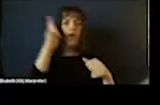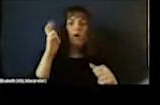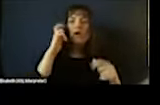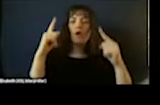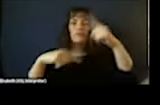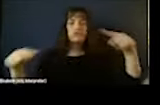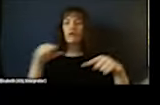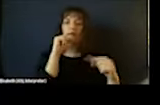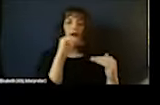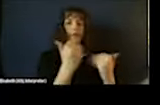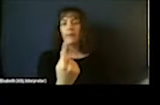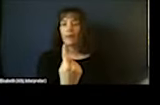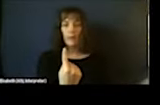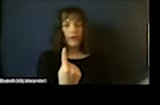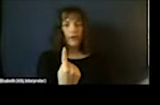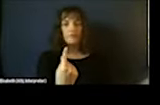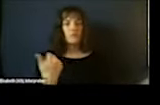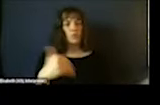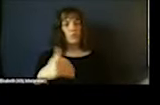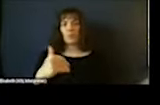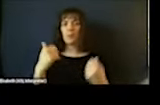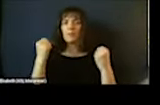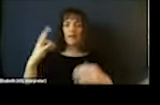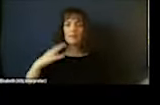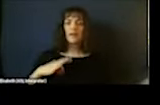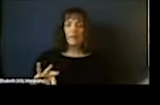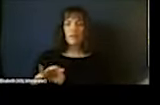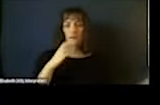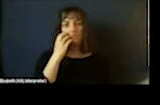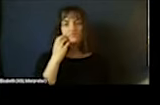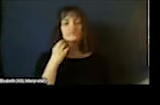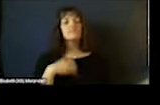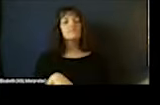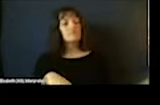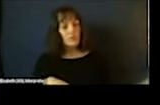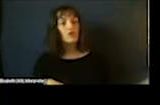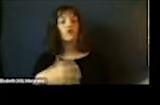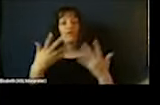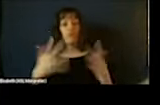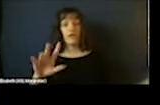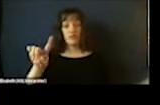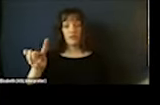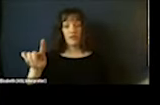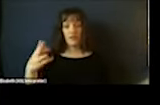Okay, so after I'd finished my PhD, I moved to the UK with my